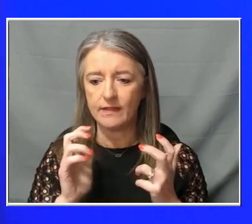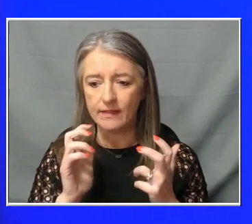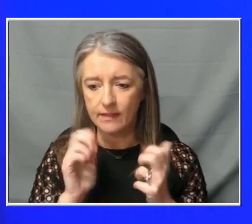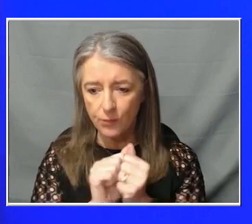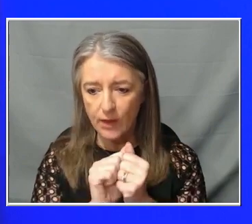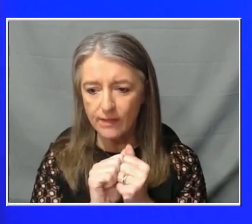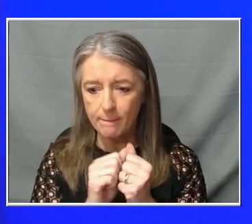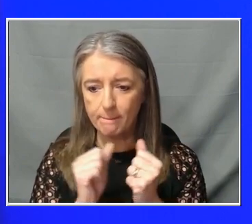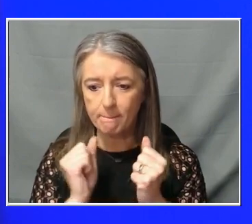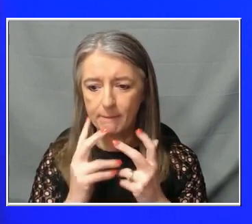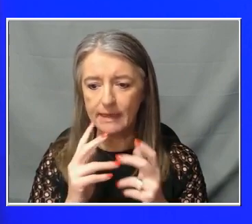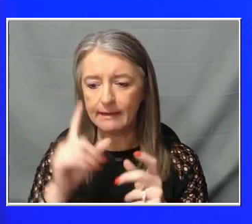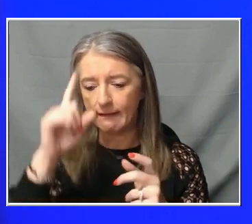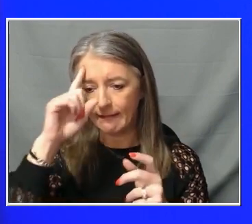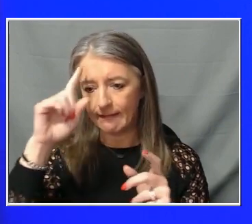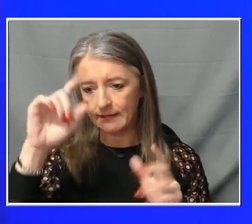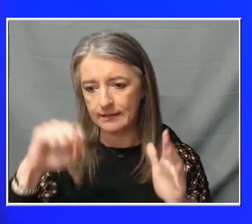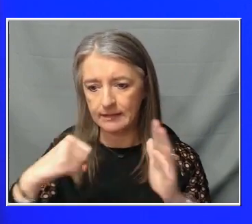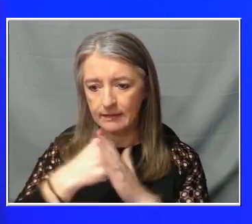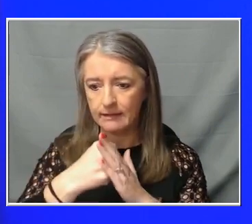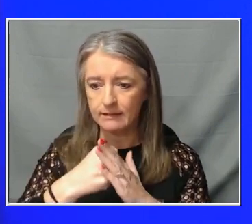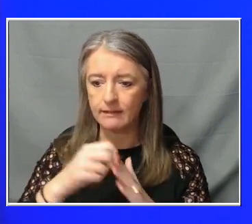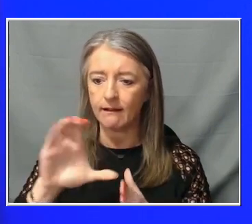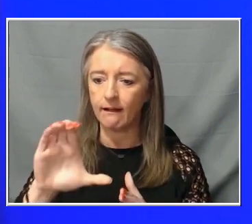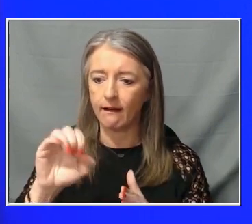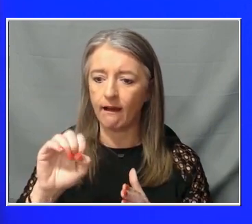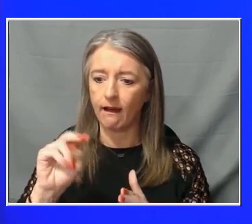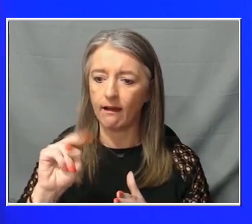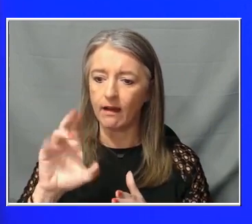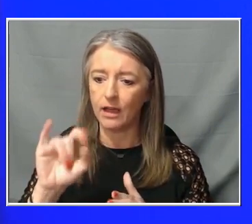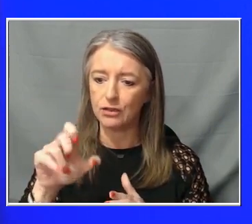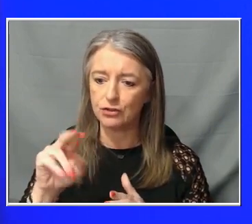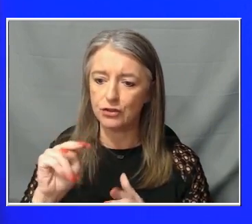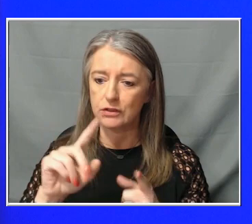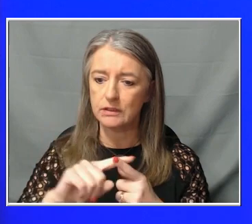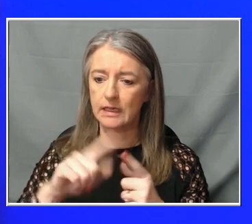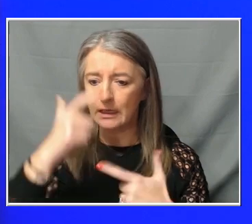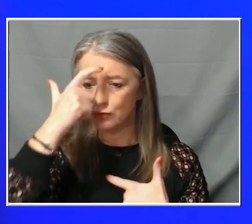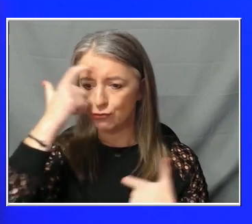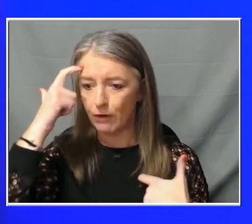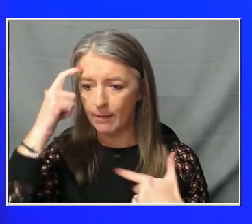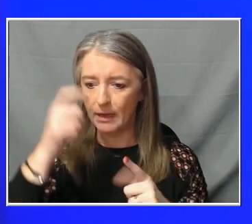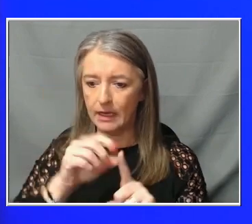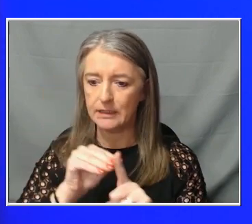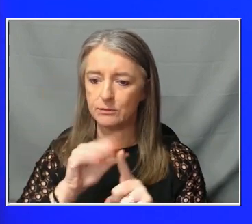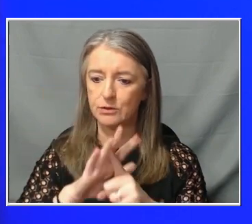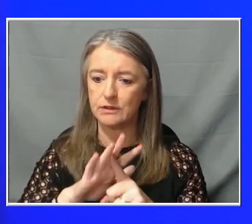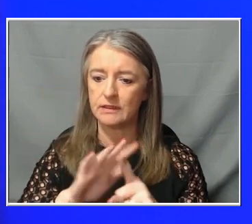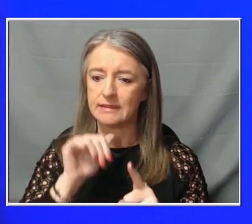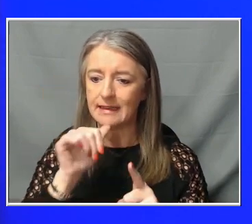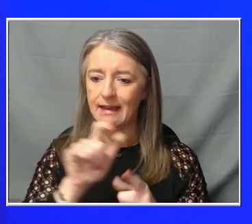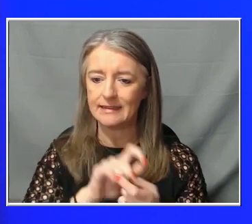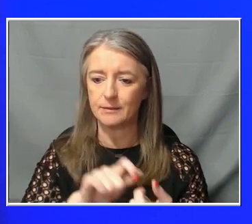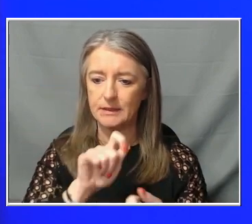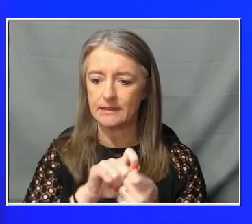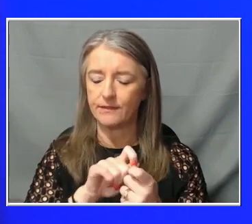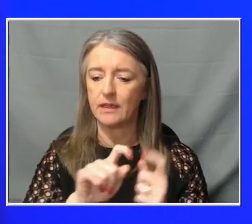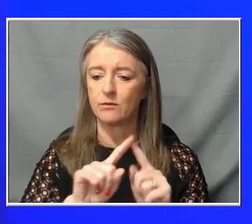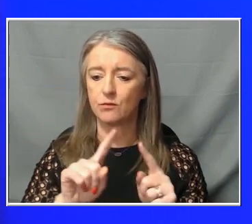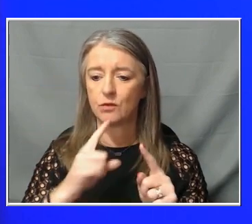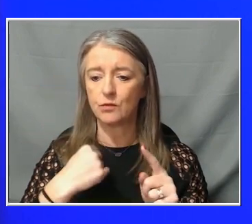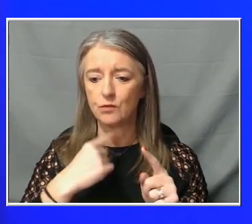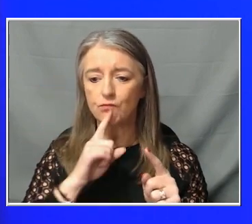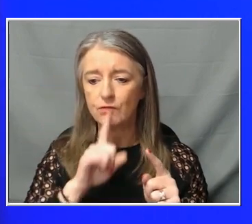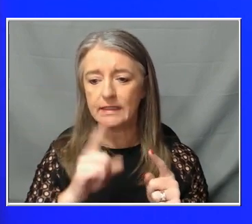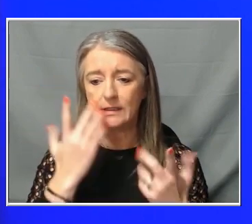insult, concussion, severe exposure to trauma. So it's very nonspecific, and we really don't know what